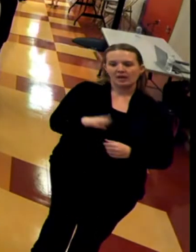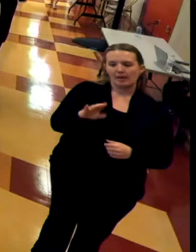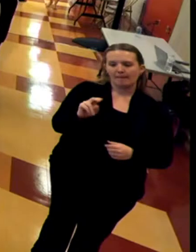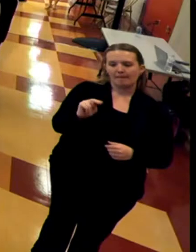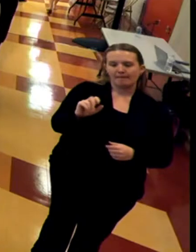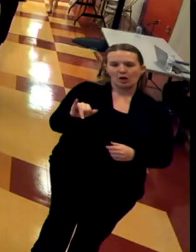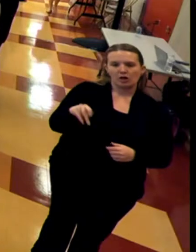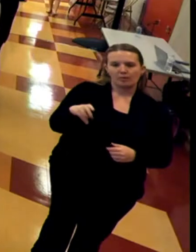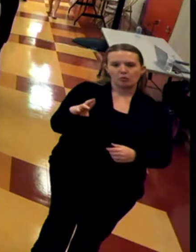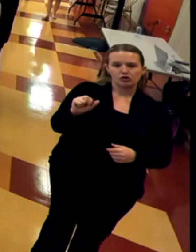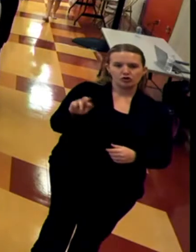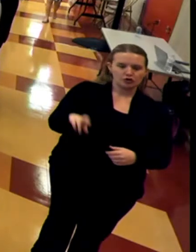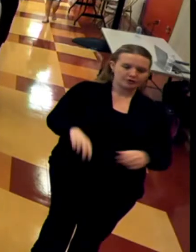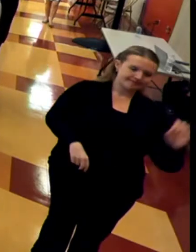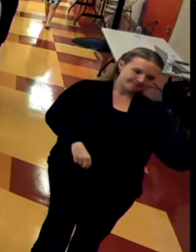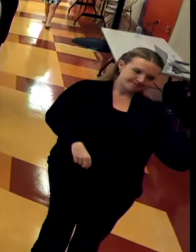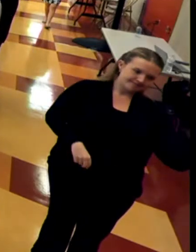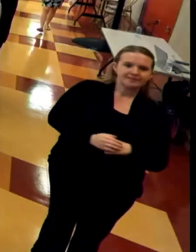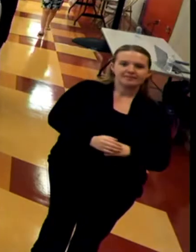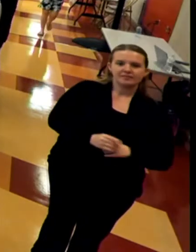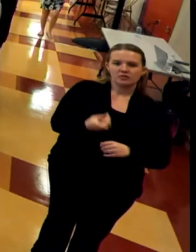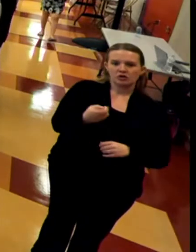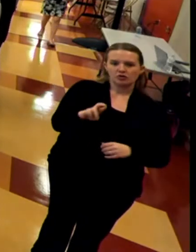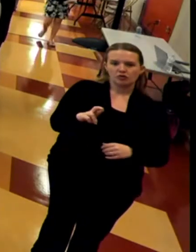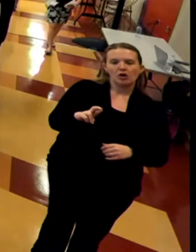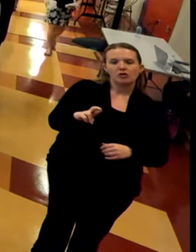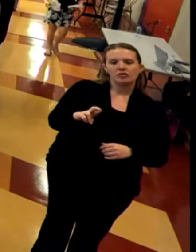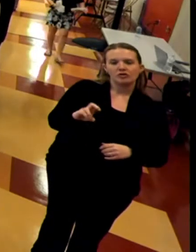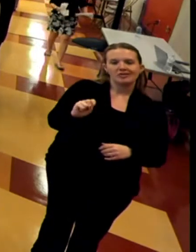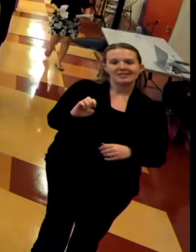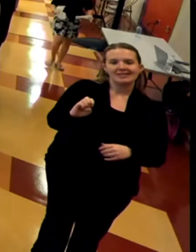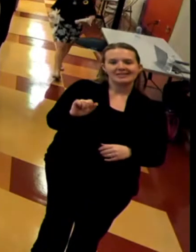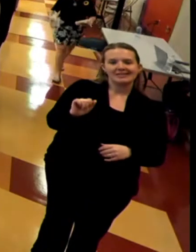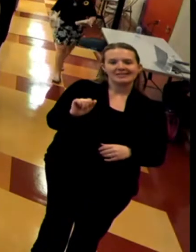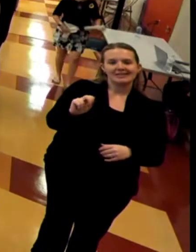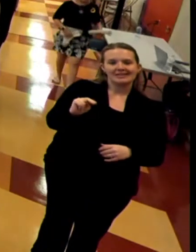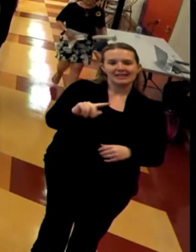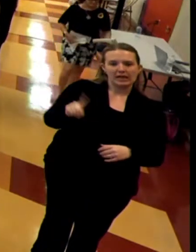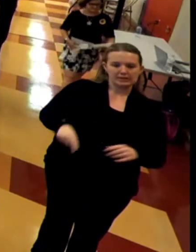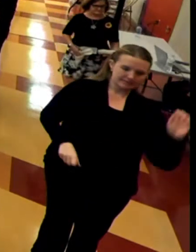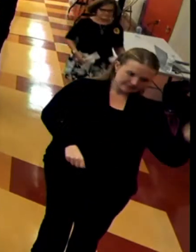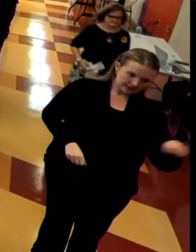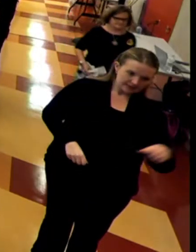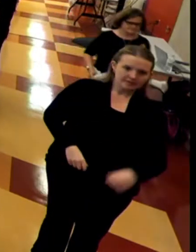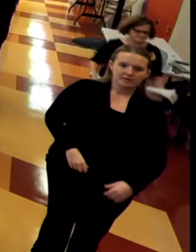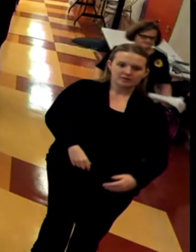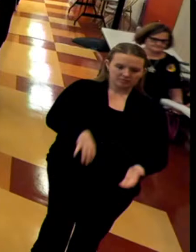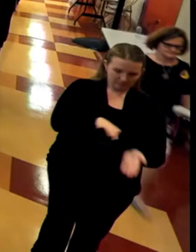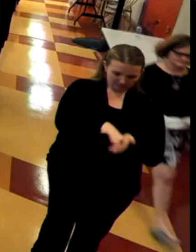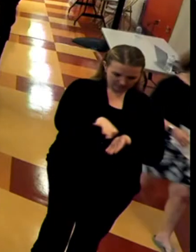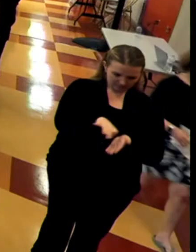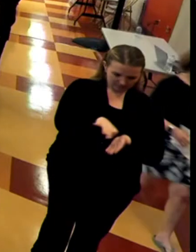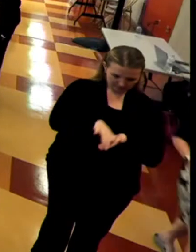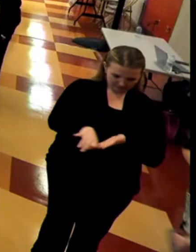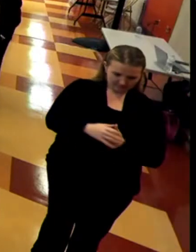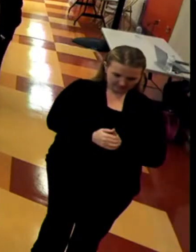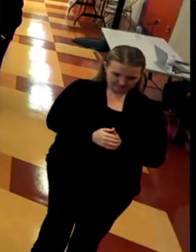Prosser Elder. Yay. Dr. Rogelio Sines. Yay. I got 1, 2, 3,